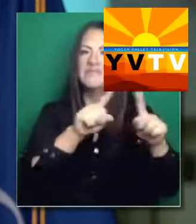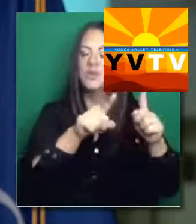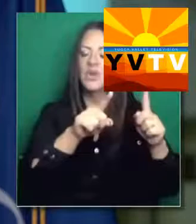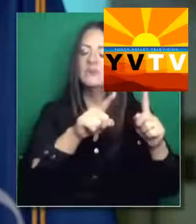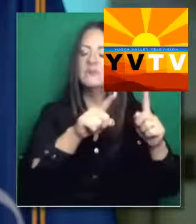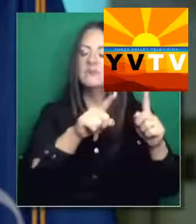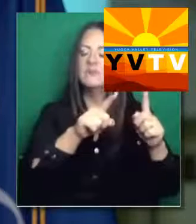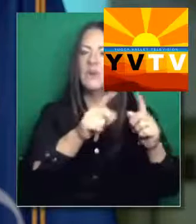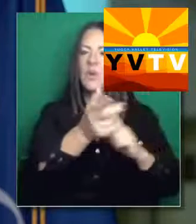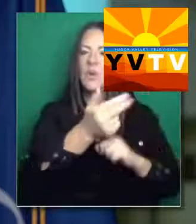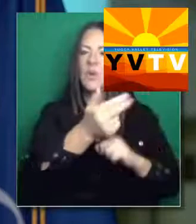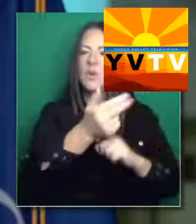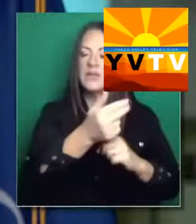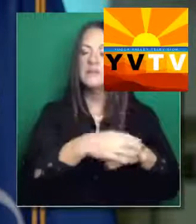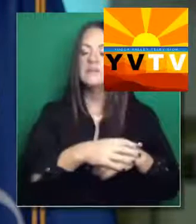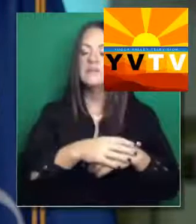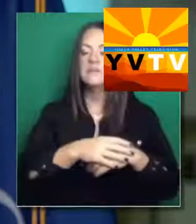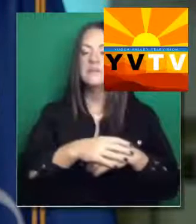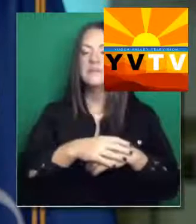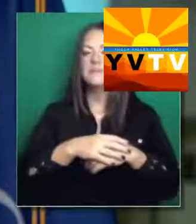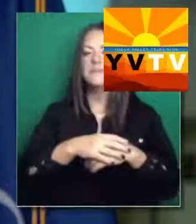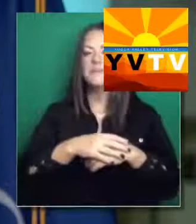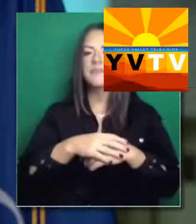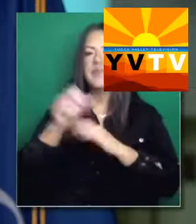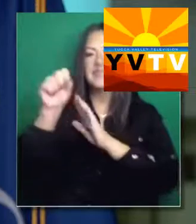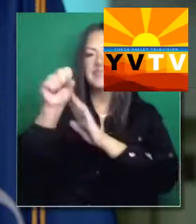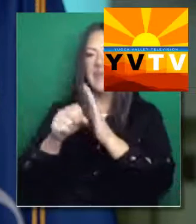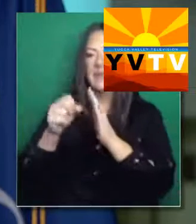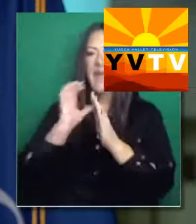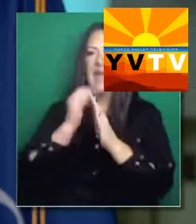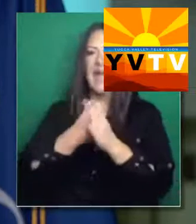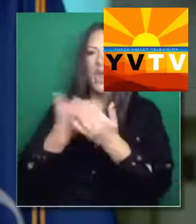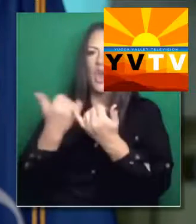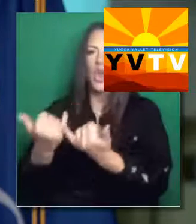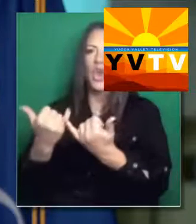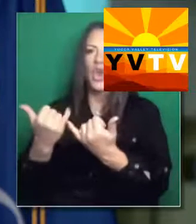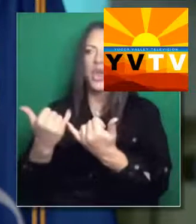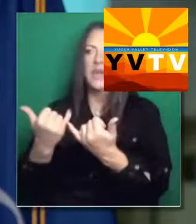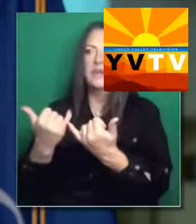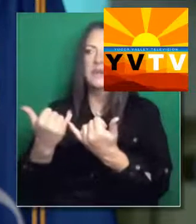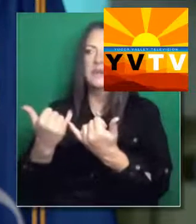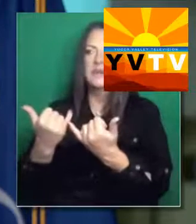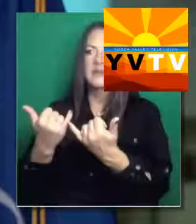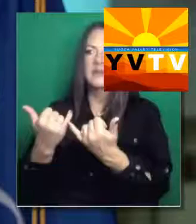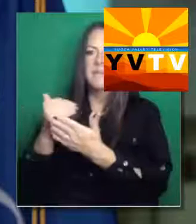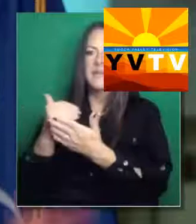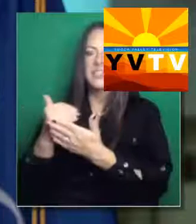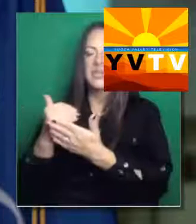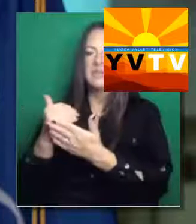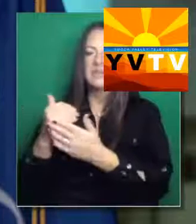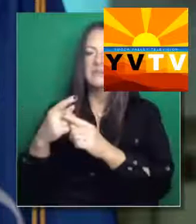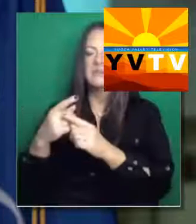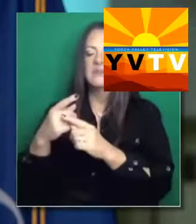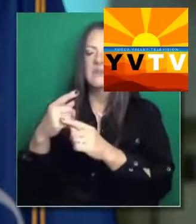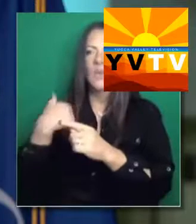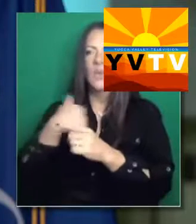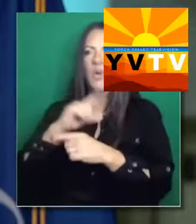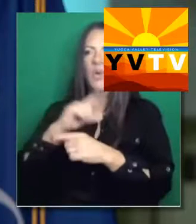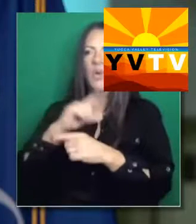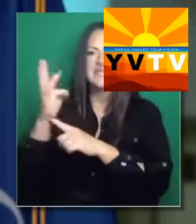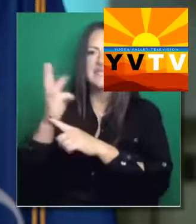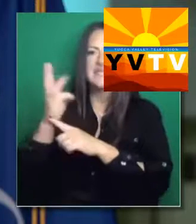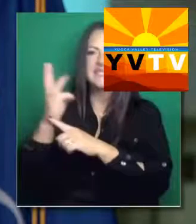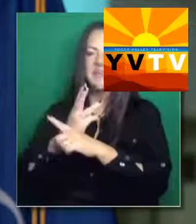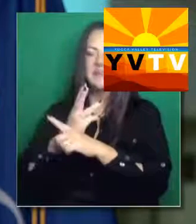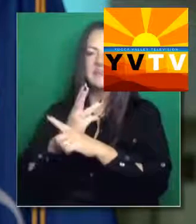provided in the existing fiscal budget. Remember, we're halfway through the fiscal year. The state put an unprecedented amount of money, what